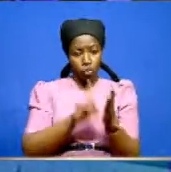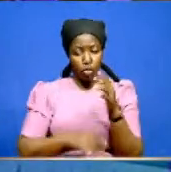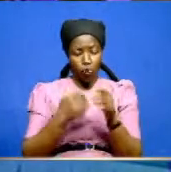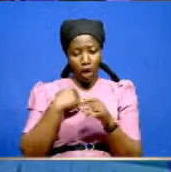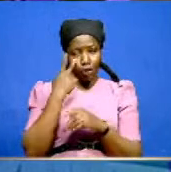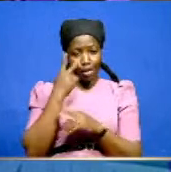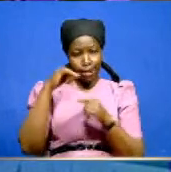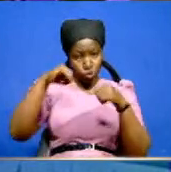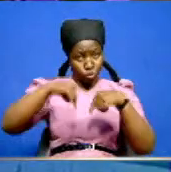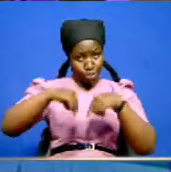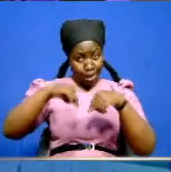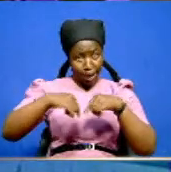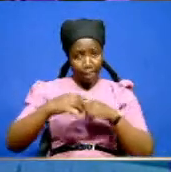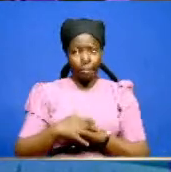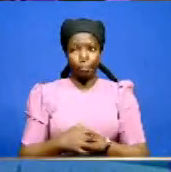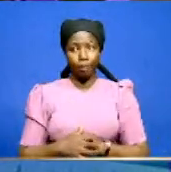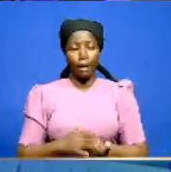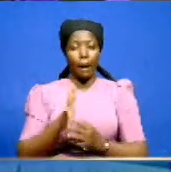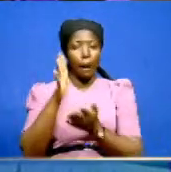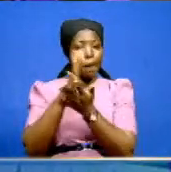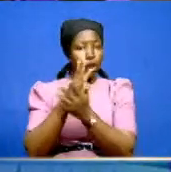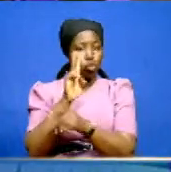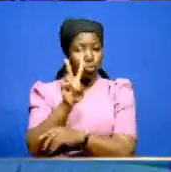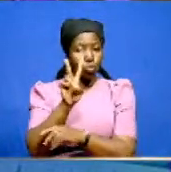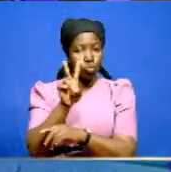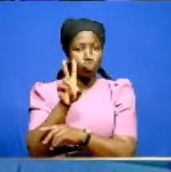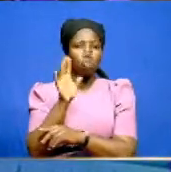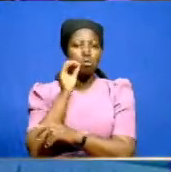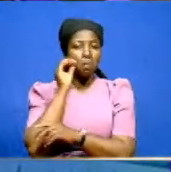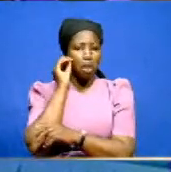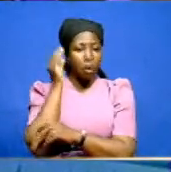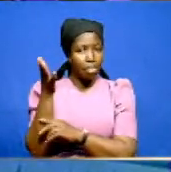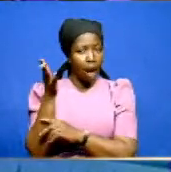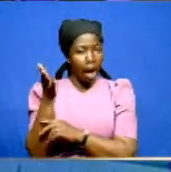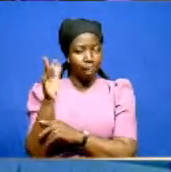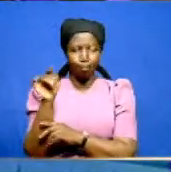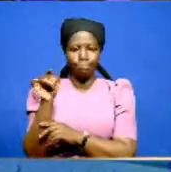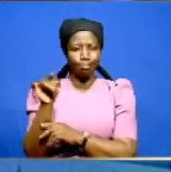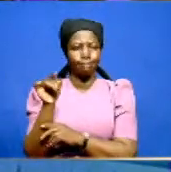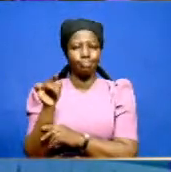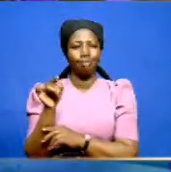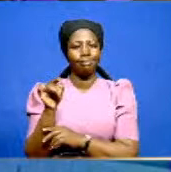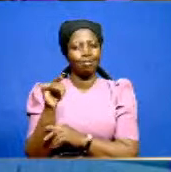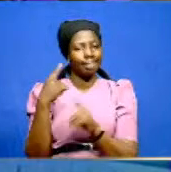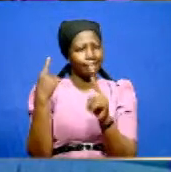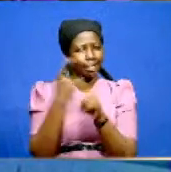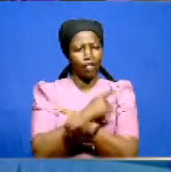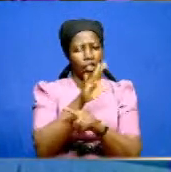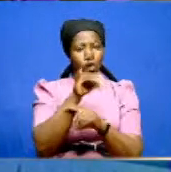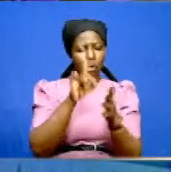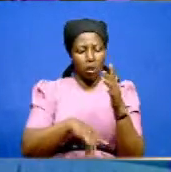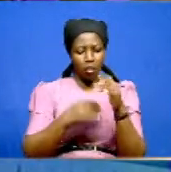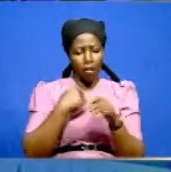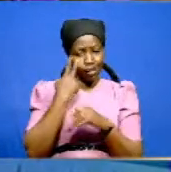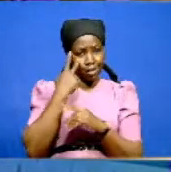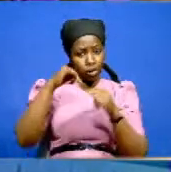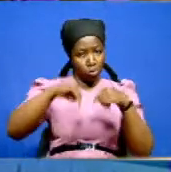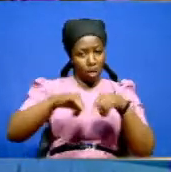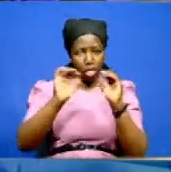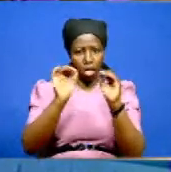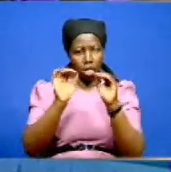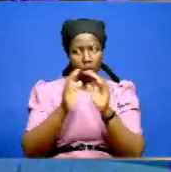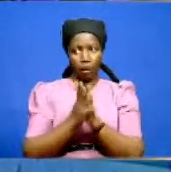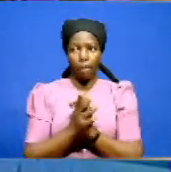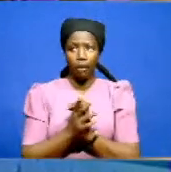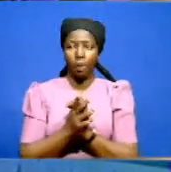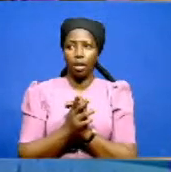today, part two at home, will not depart from what you have seen here today. The